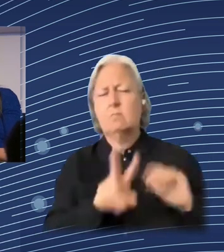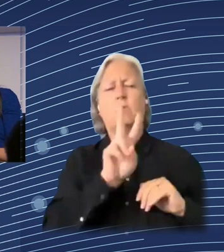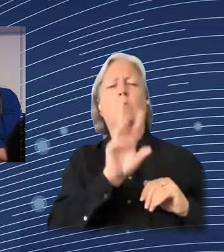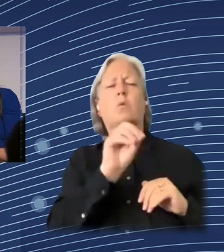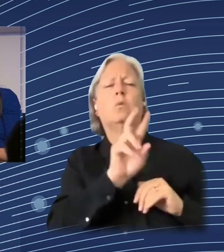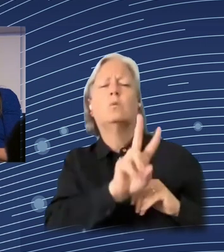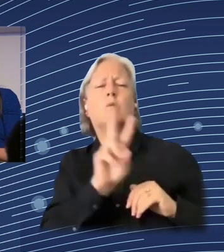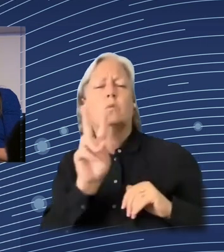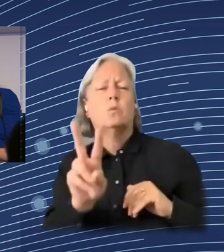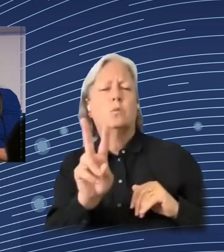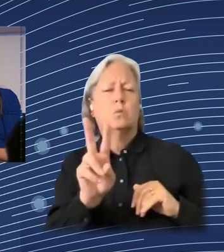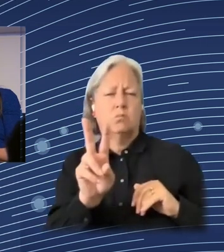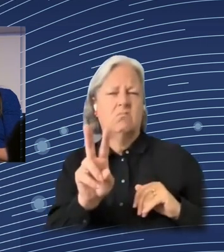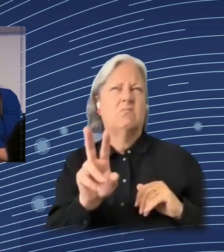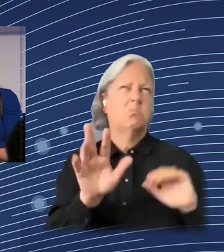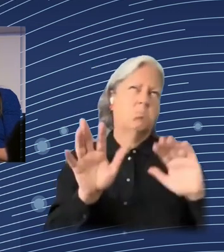2022, almost